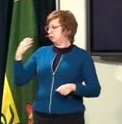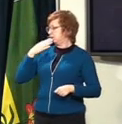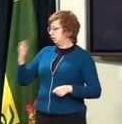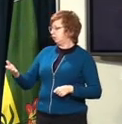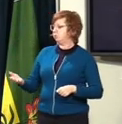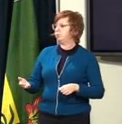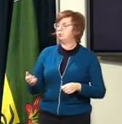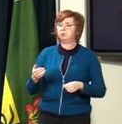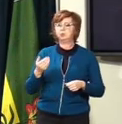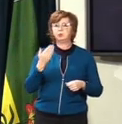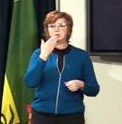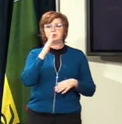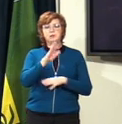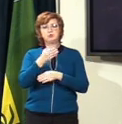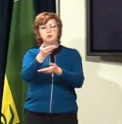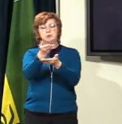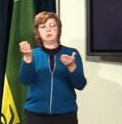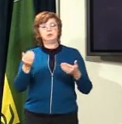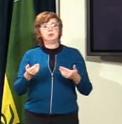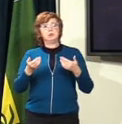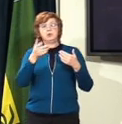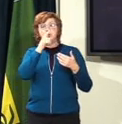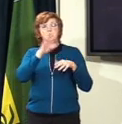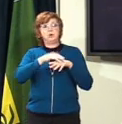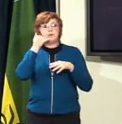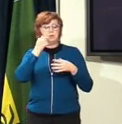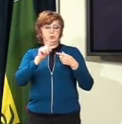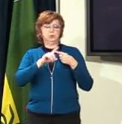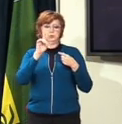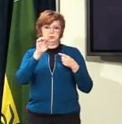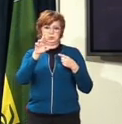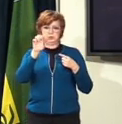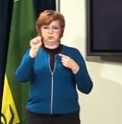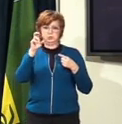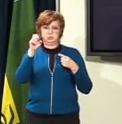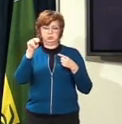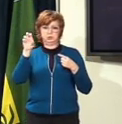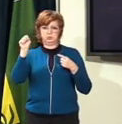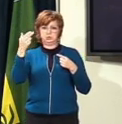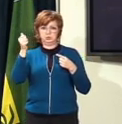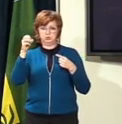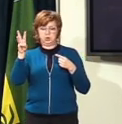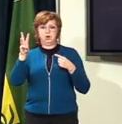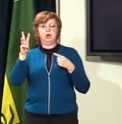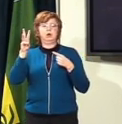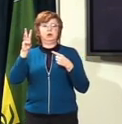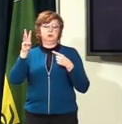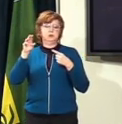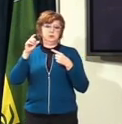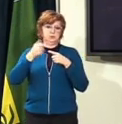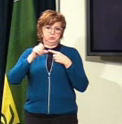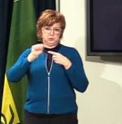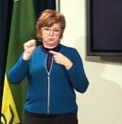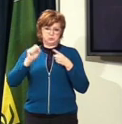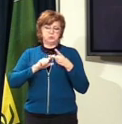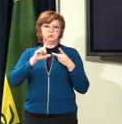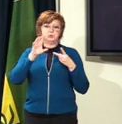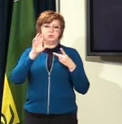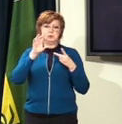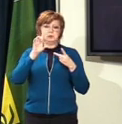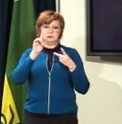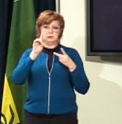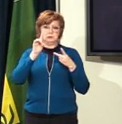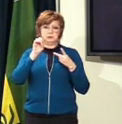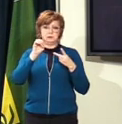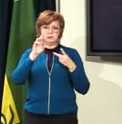Good afternoon. Joining me on the line is Dr. Susan Shaw, the Chief Medical Officer for the Saskatchewan Health Authority, and Mr. Derek Miller, the Chief of our